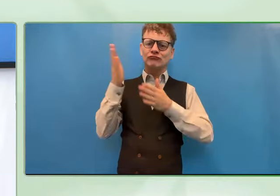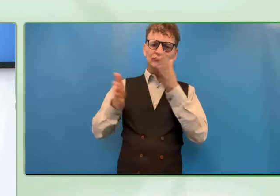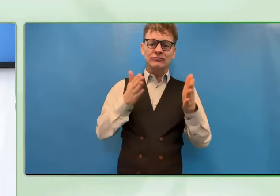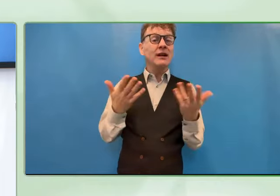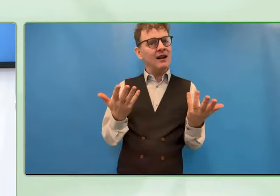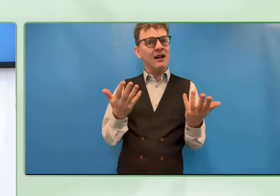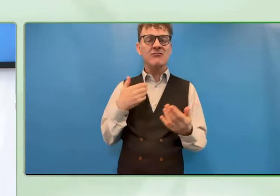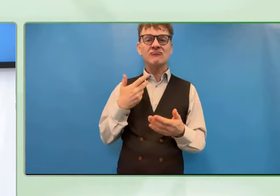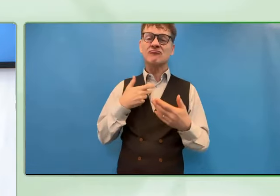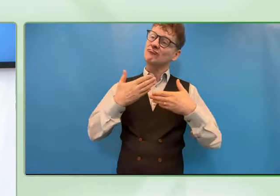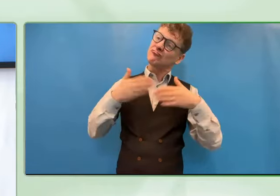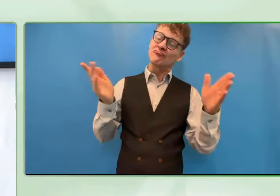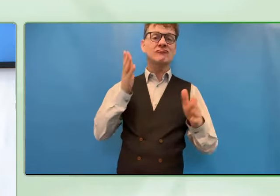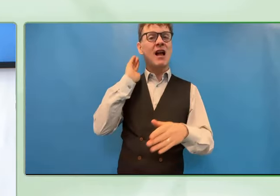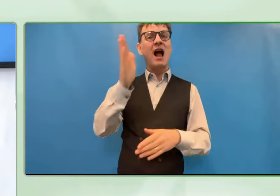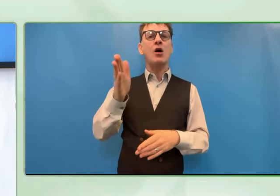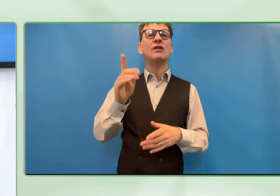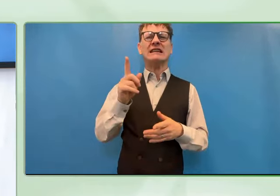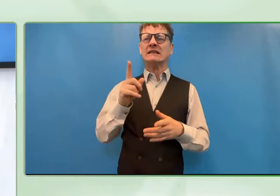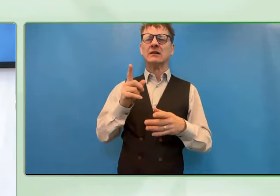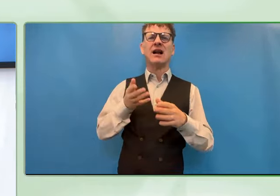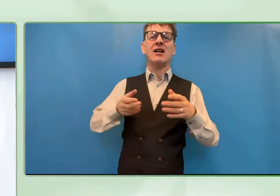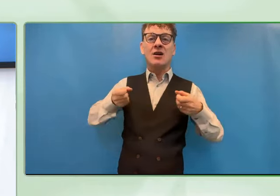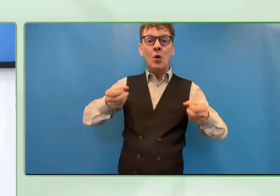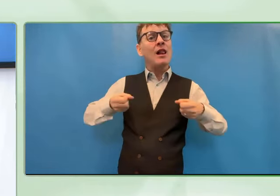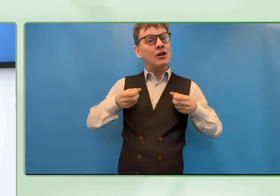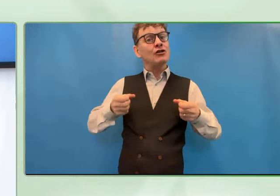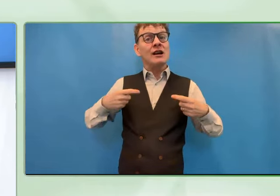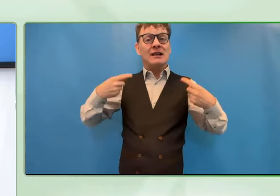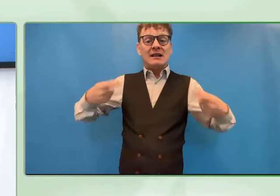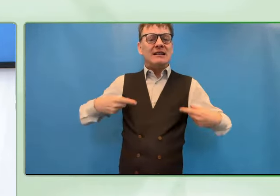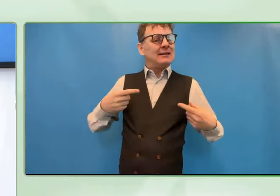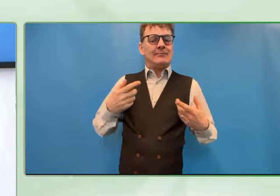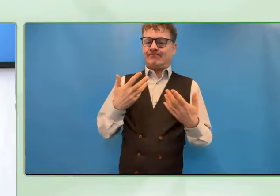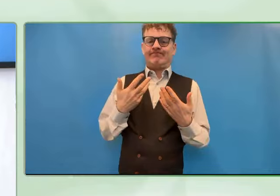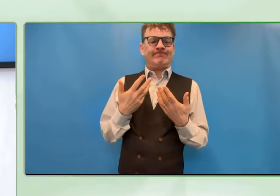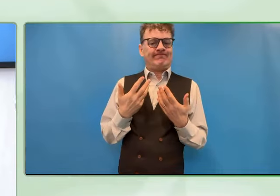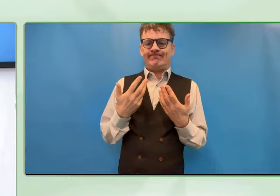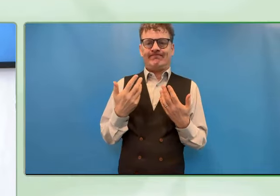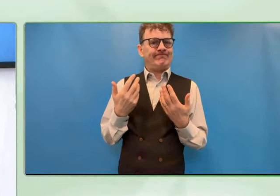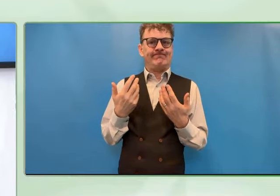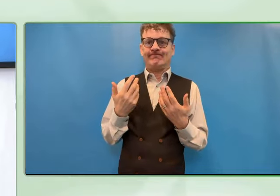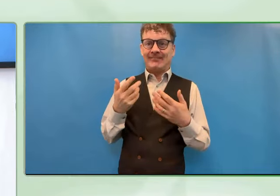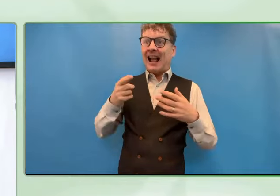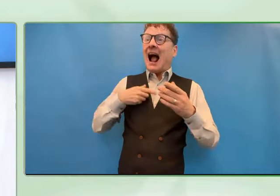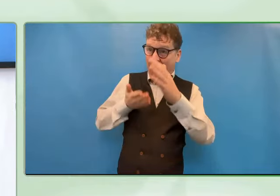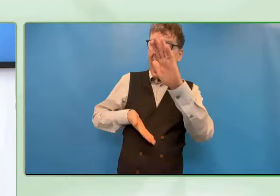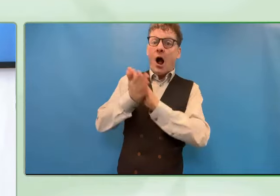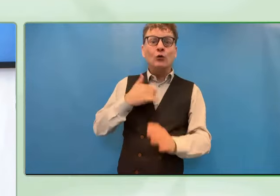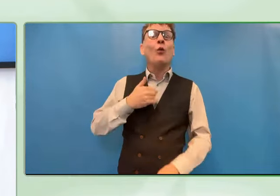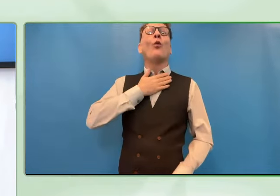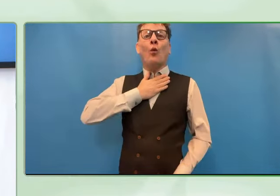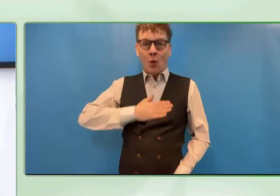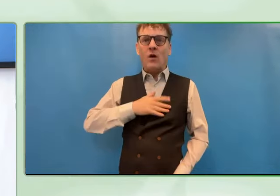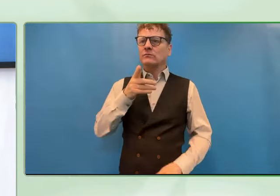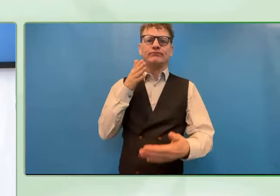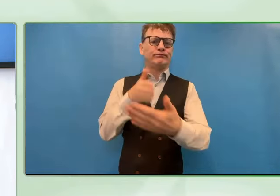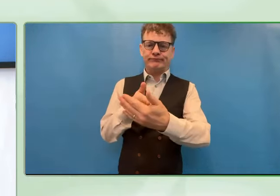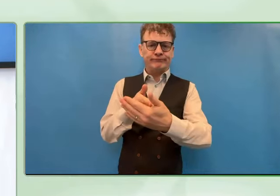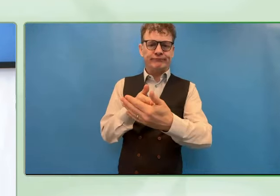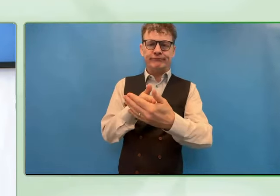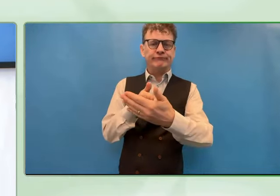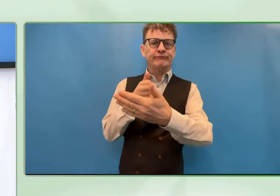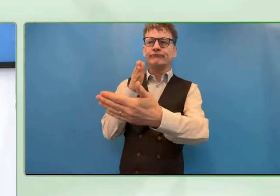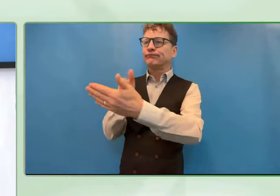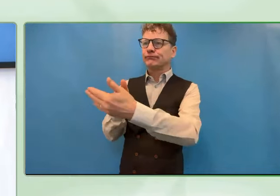But when I started to go out as a wheelchair user, it hit me because I could not go out. And I saw that